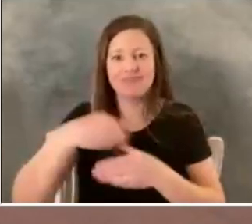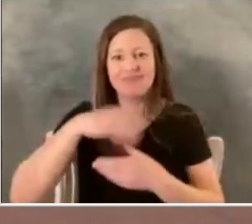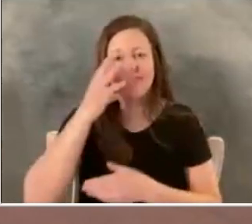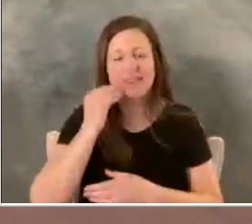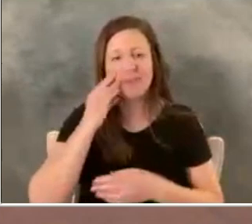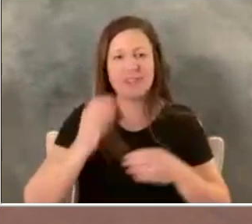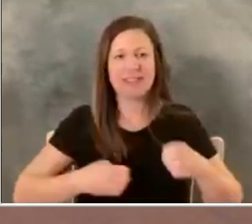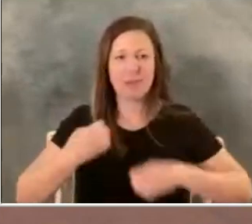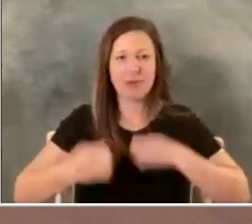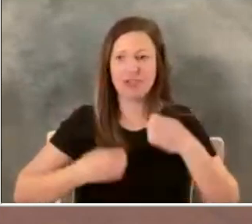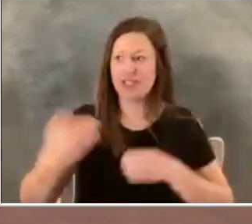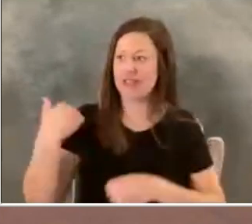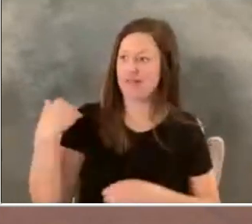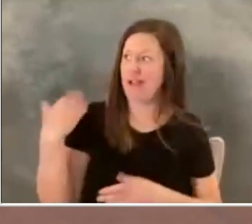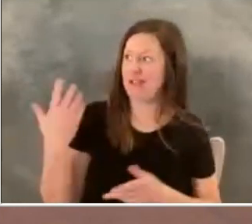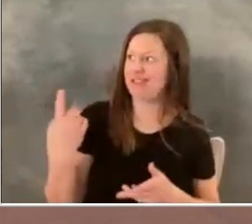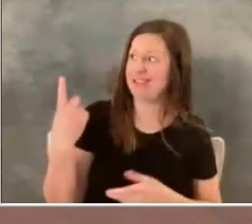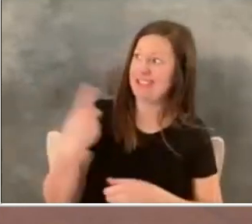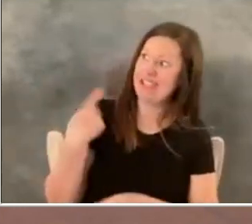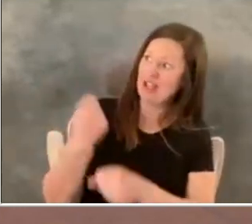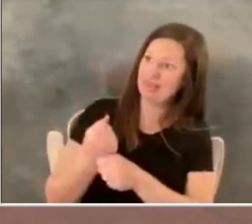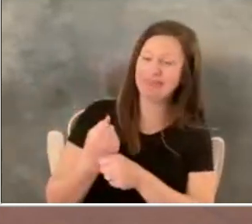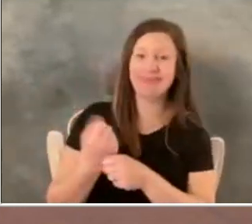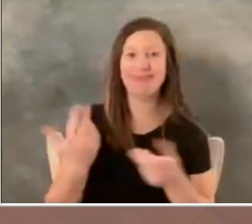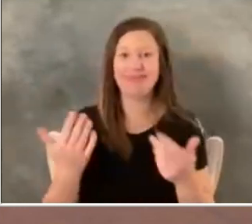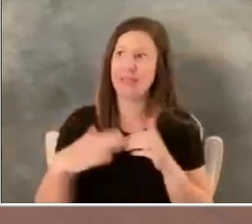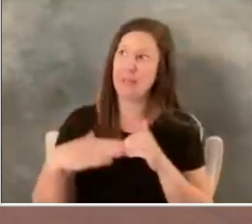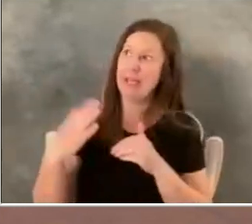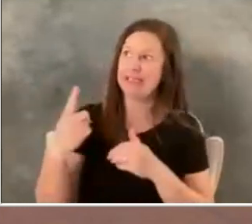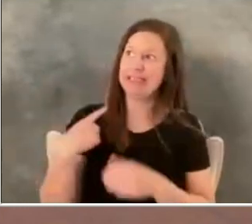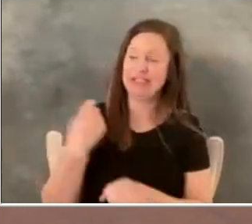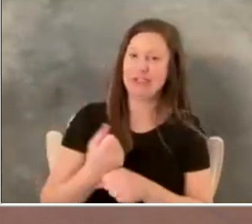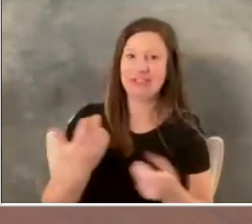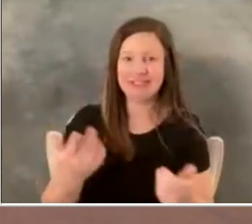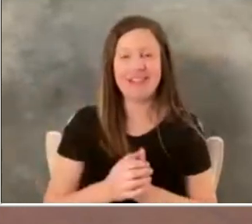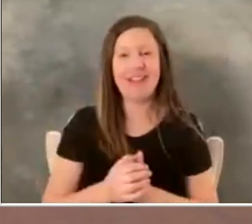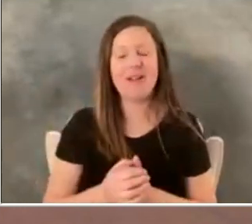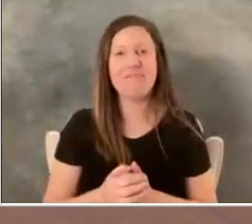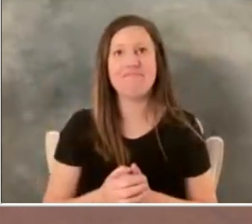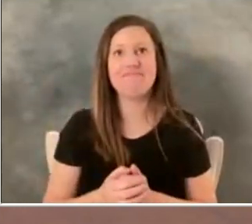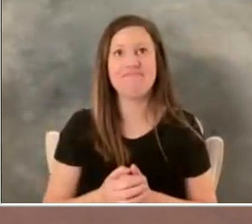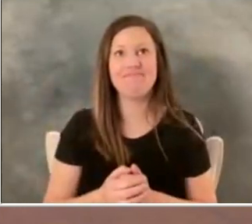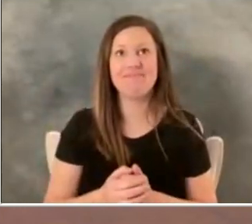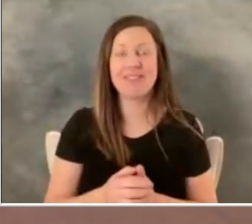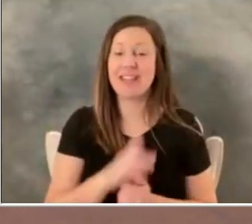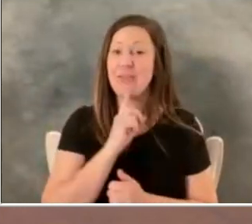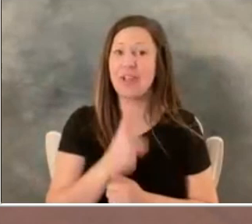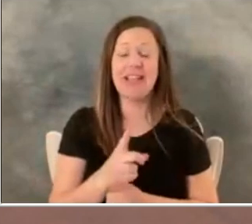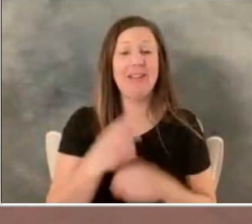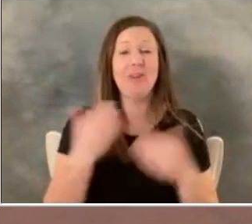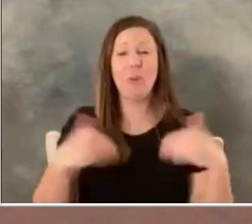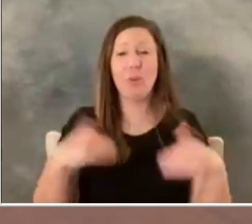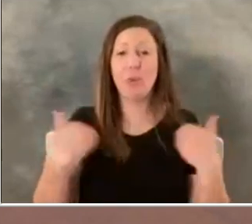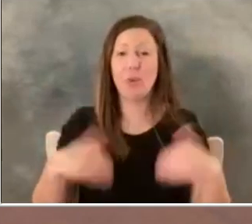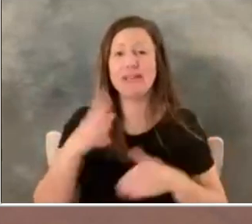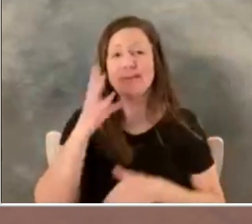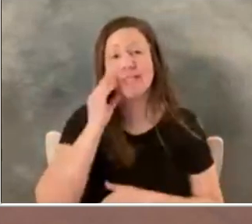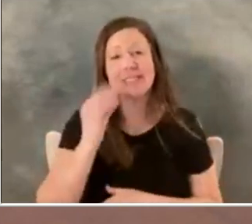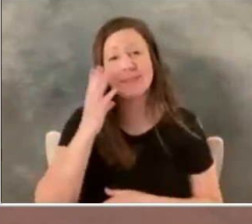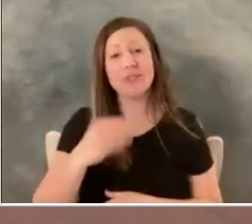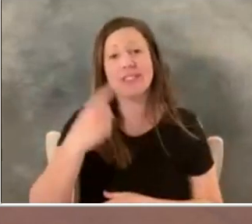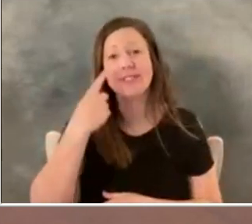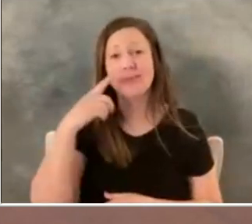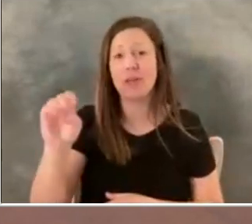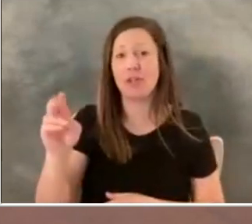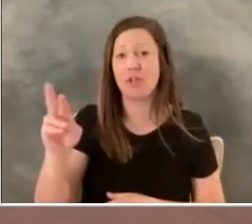last year plus time frame, for sure. And it's been quite a journey for Yuri, and seeing he